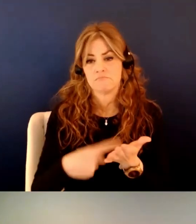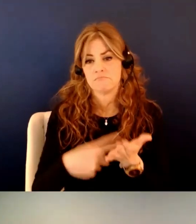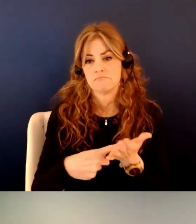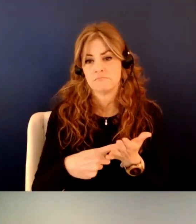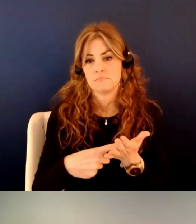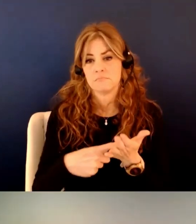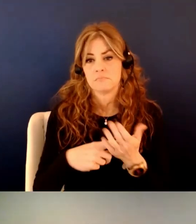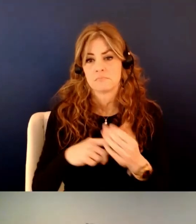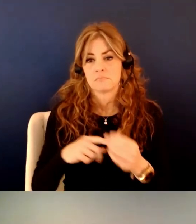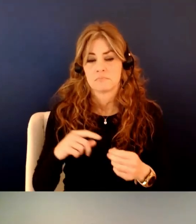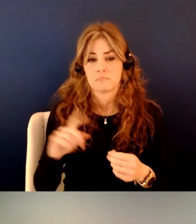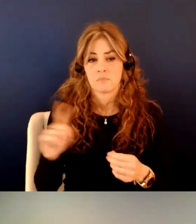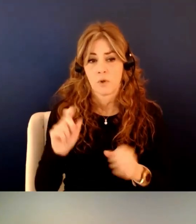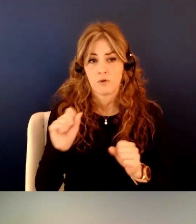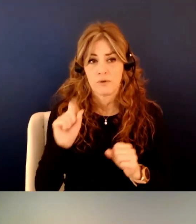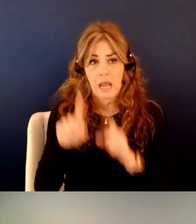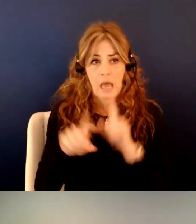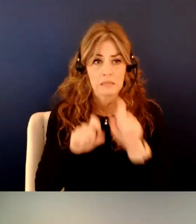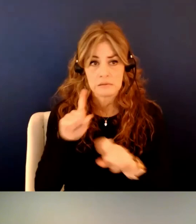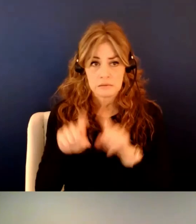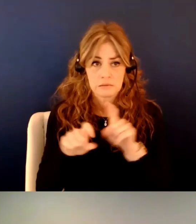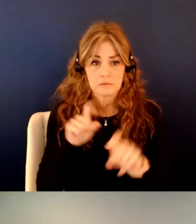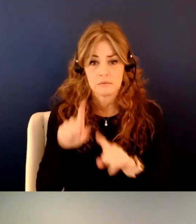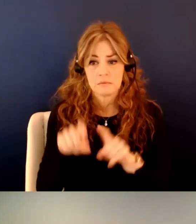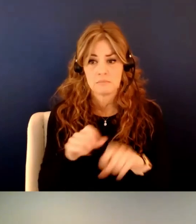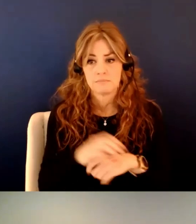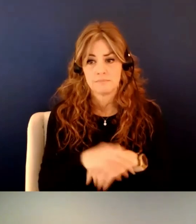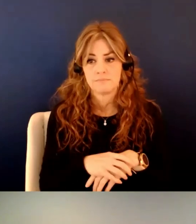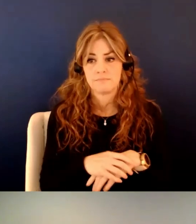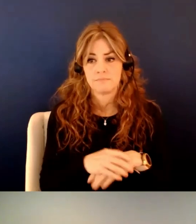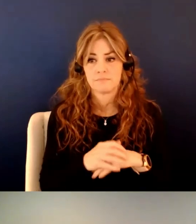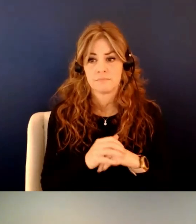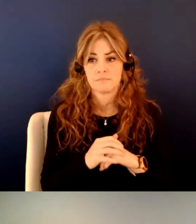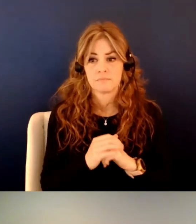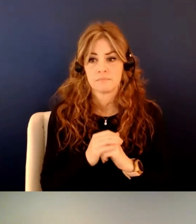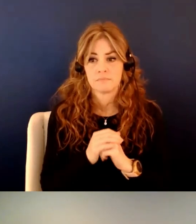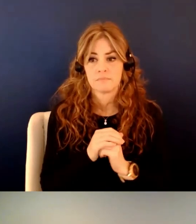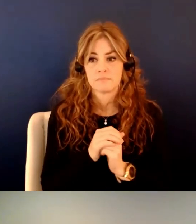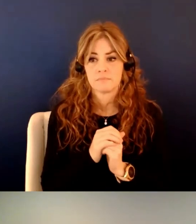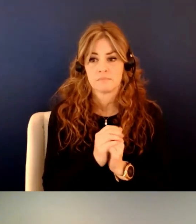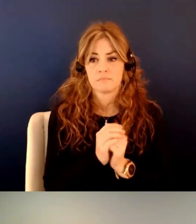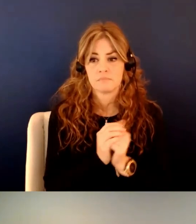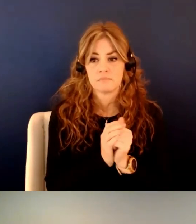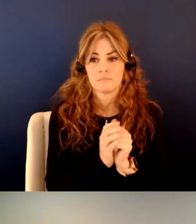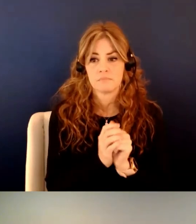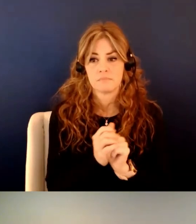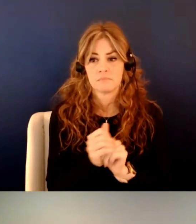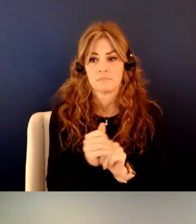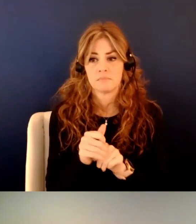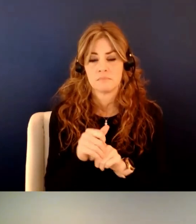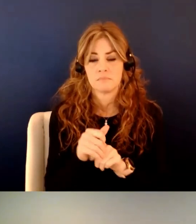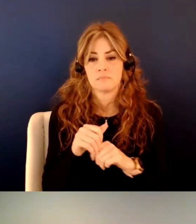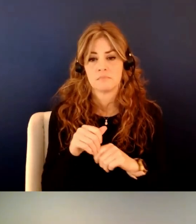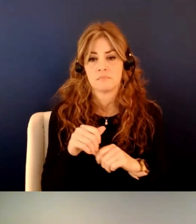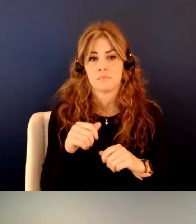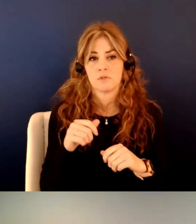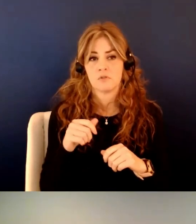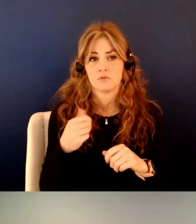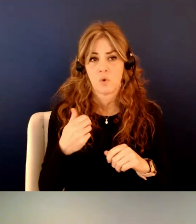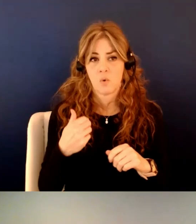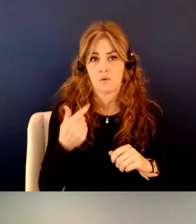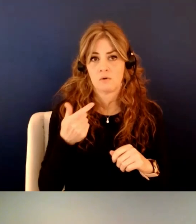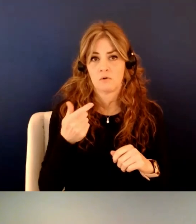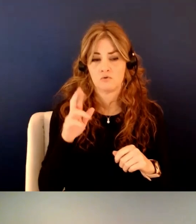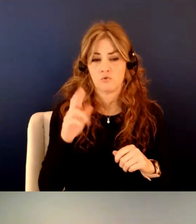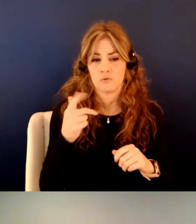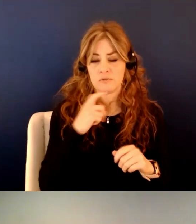where you can ask those kinds of questions. So I'm going to share in my screen here. I think this will help